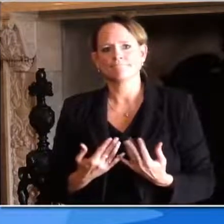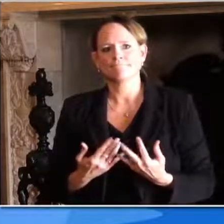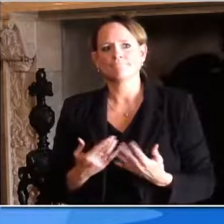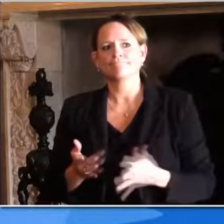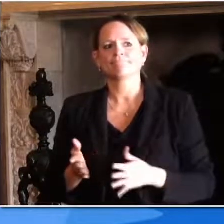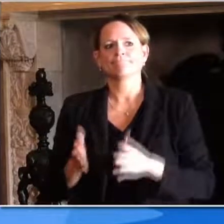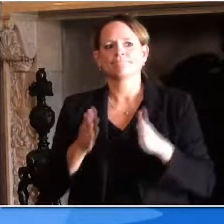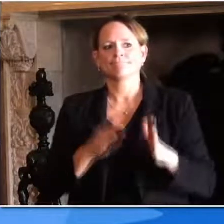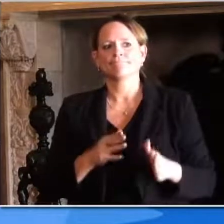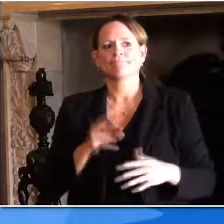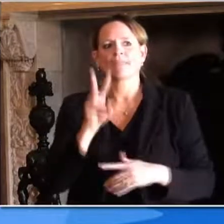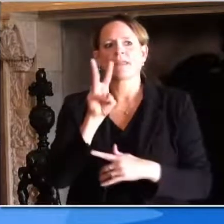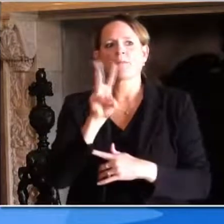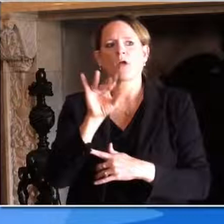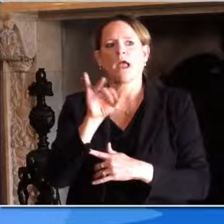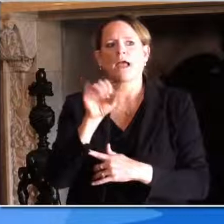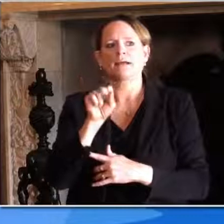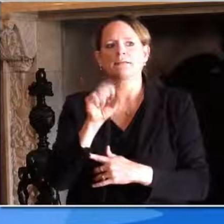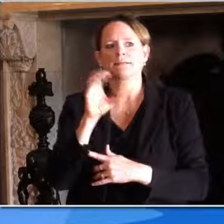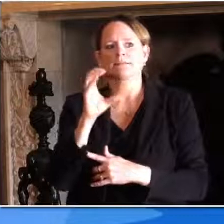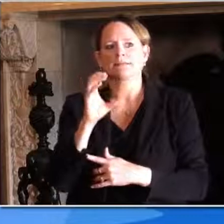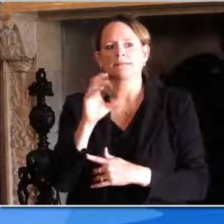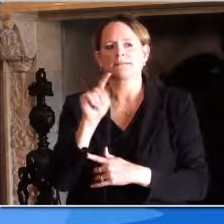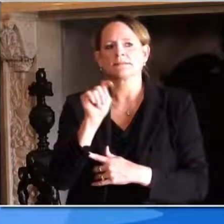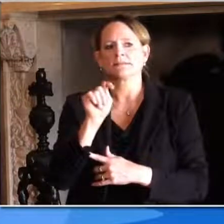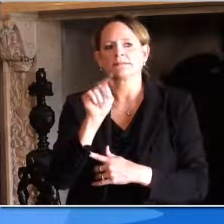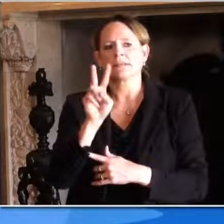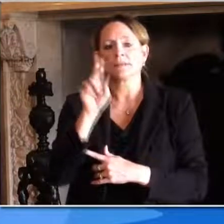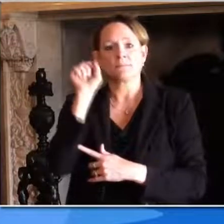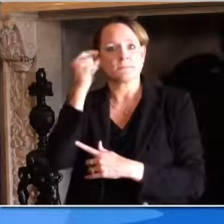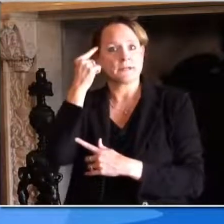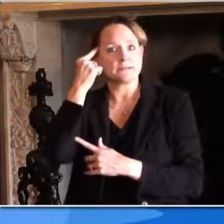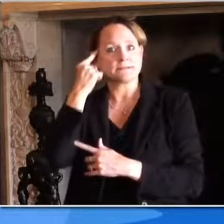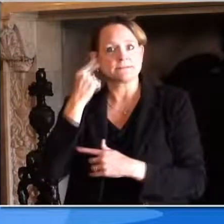WISC TV in Madison. WISC.